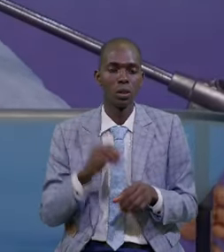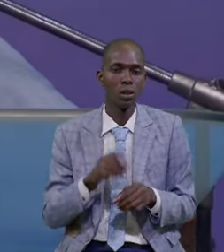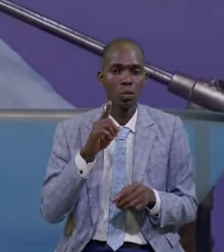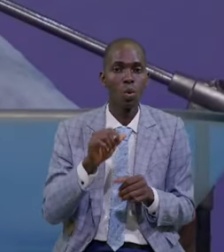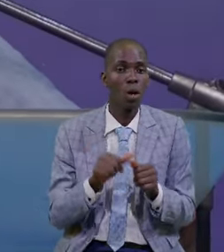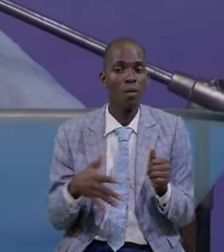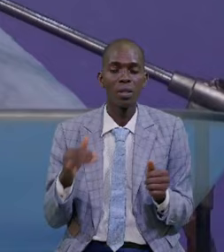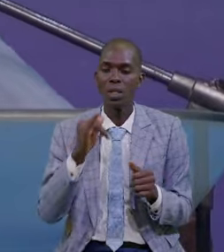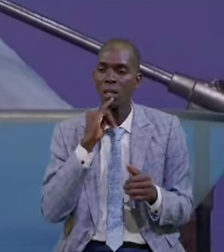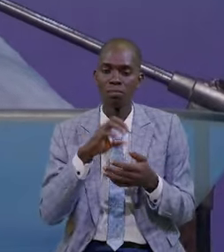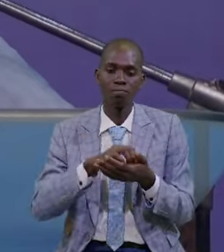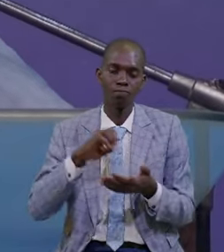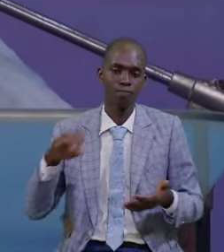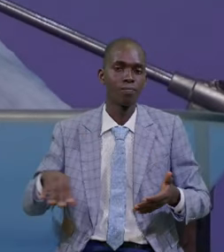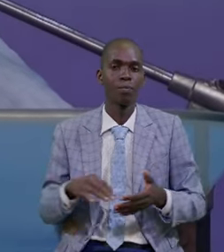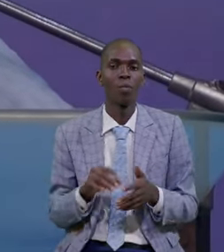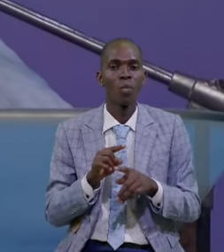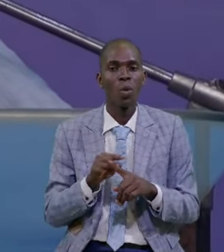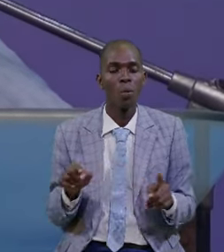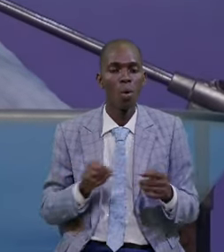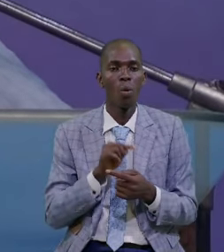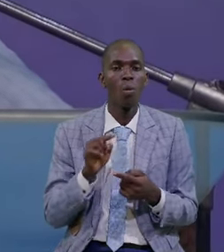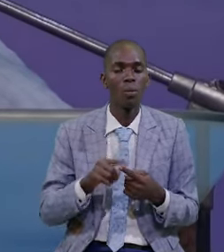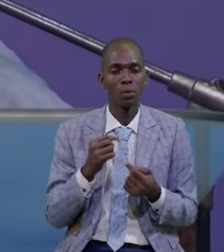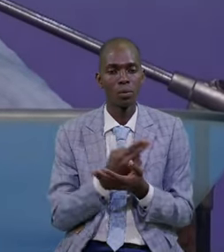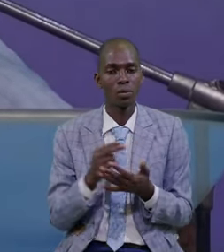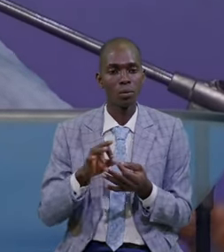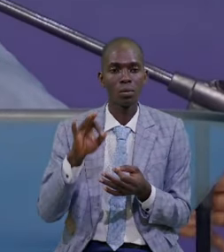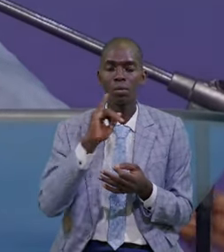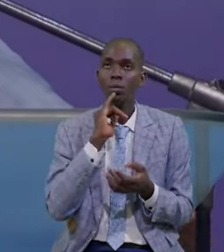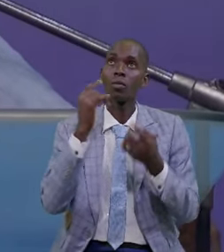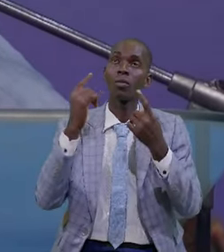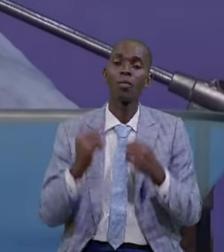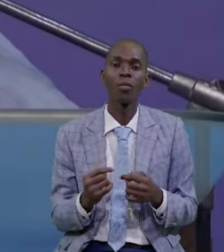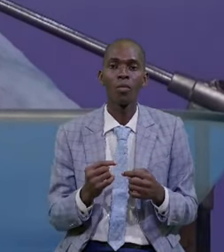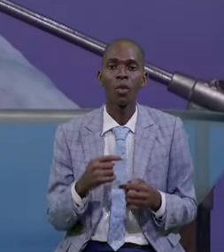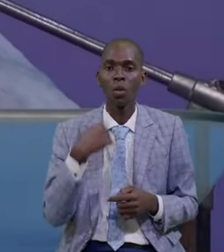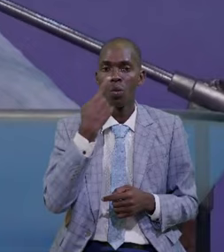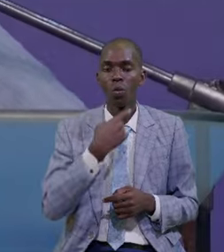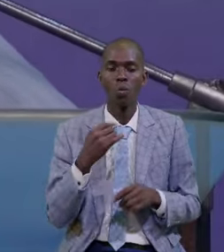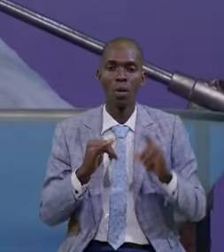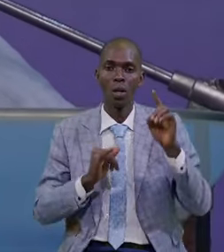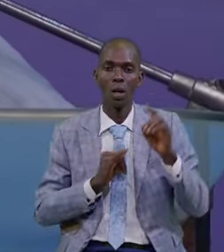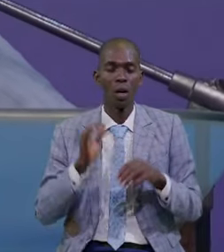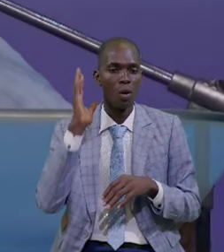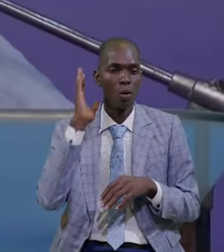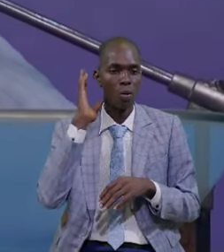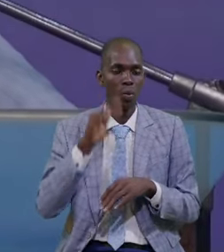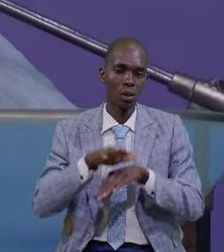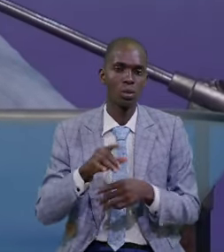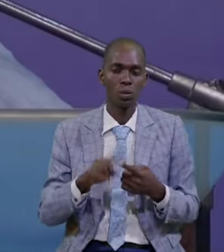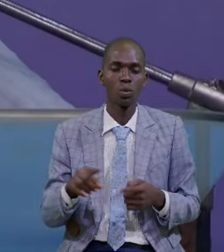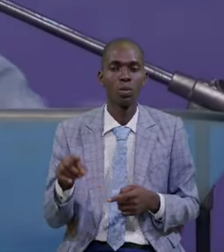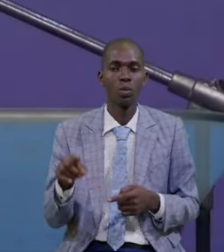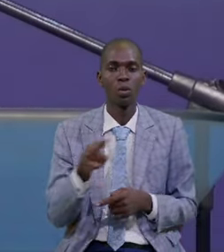taken away. It says, but when the Comforter is come, whom I will send unto you from